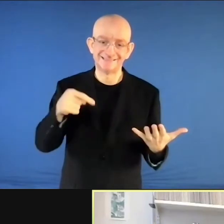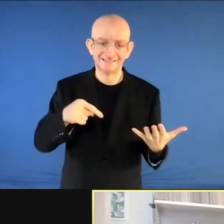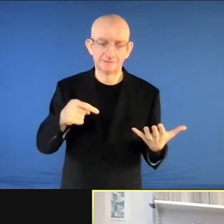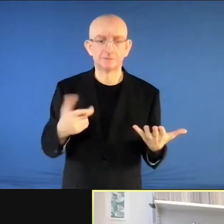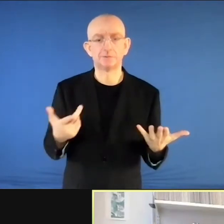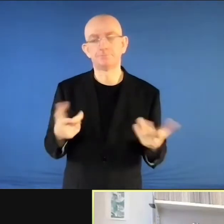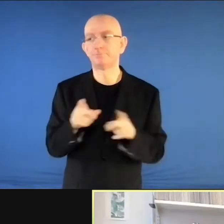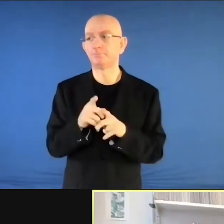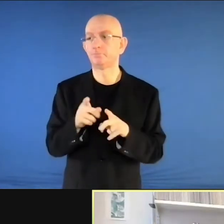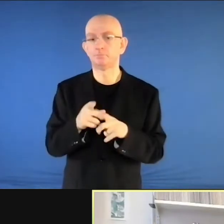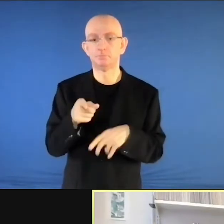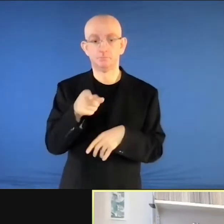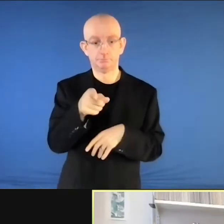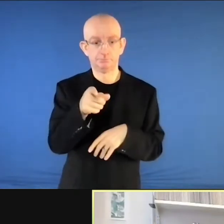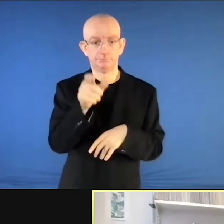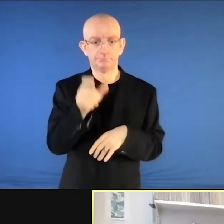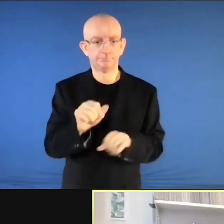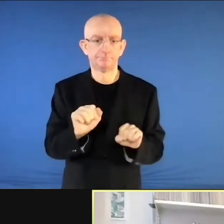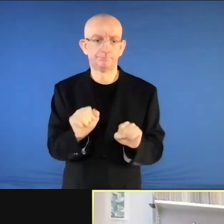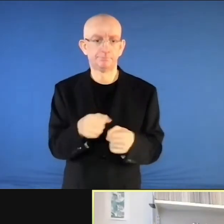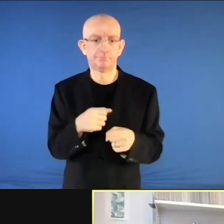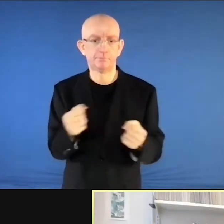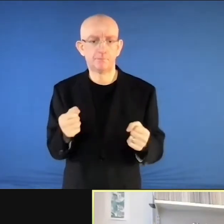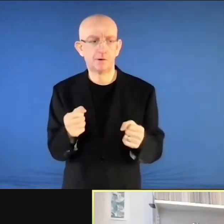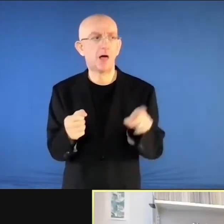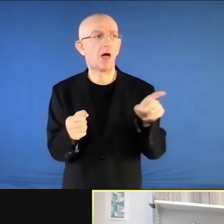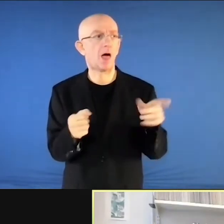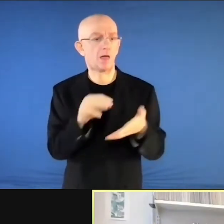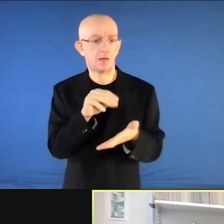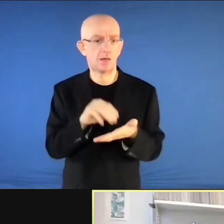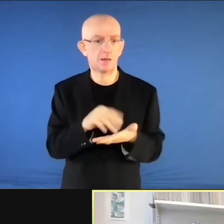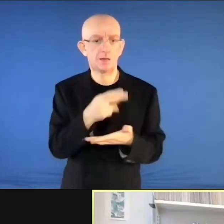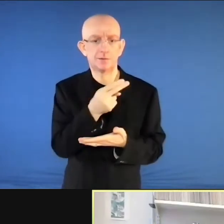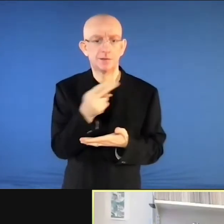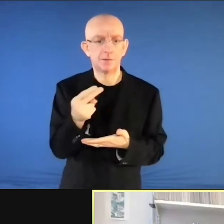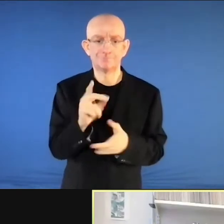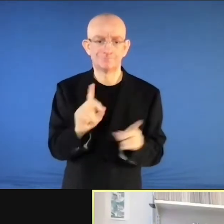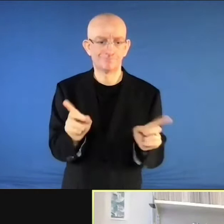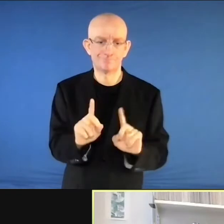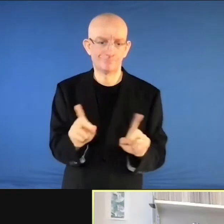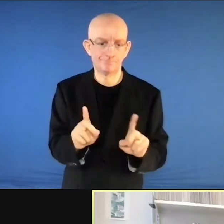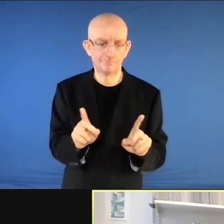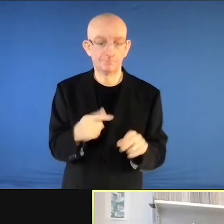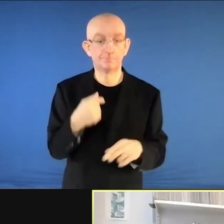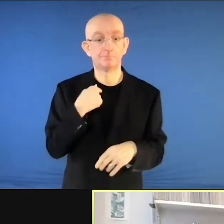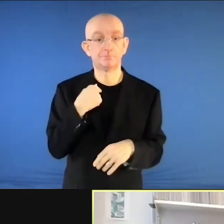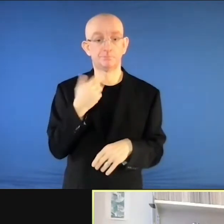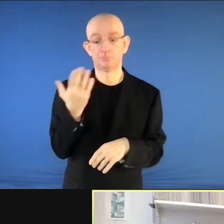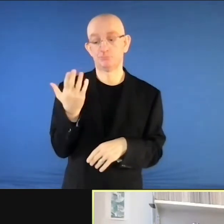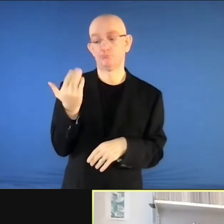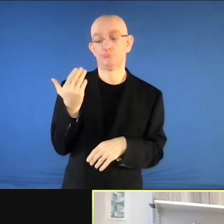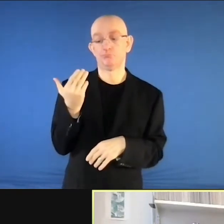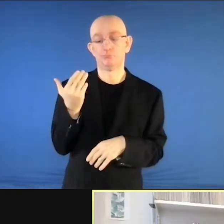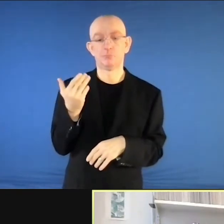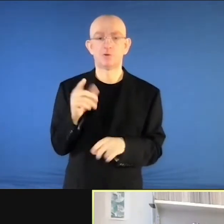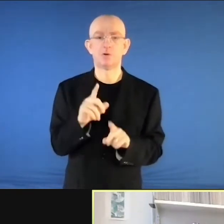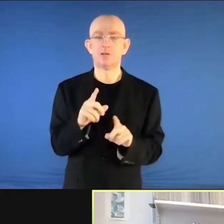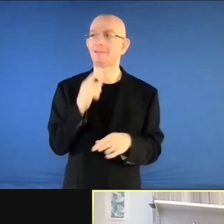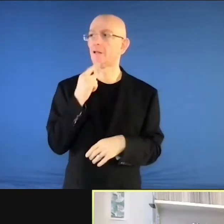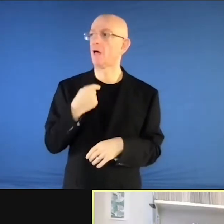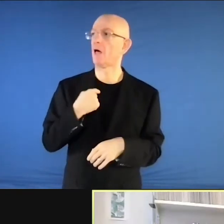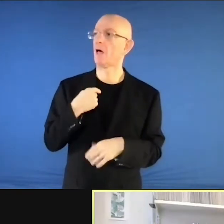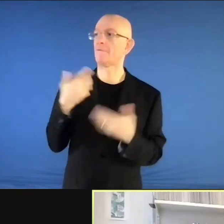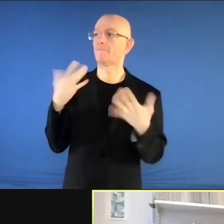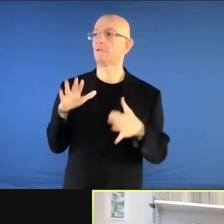I interviewed a refugee, okay? But obviously you have to protect identity on